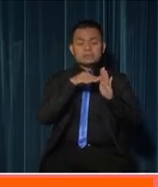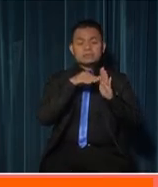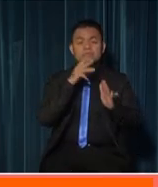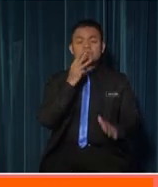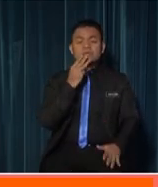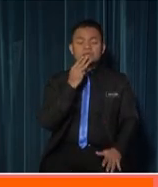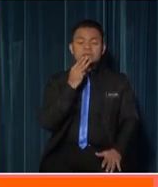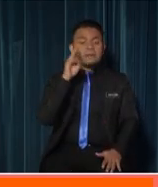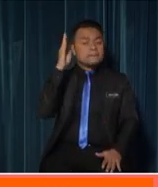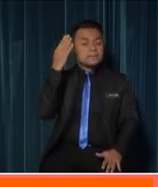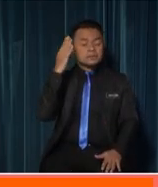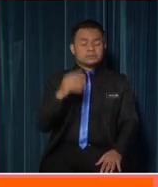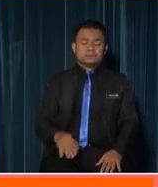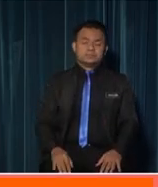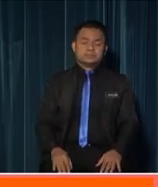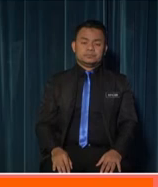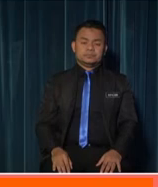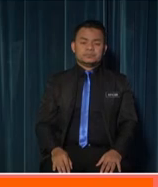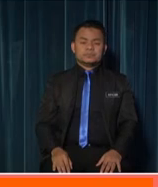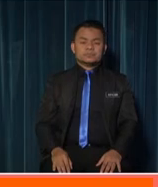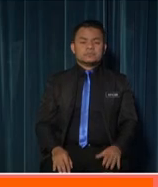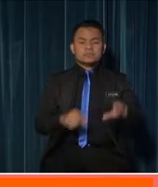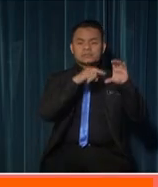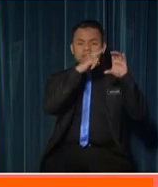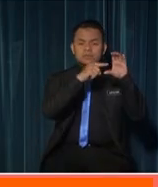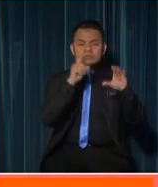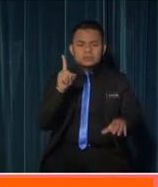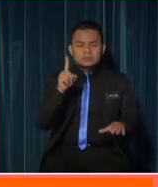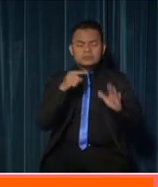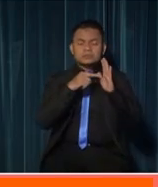Which clock shows 1/4 of an hour?